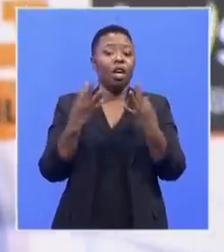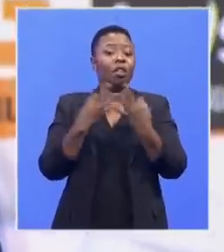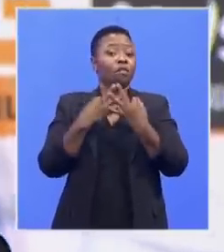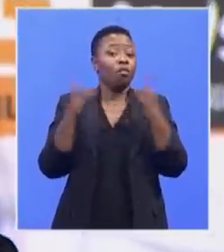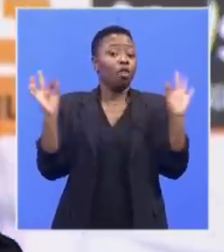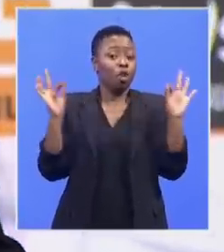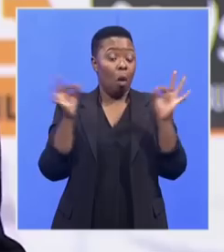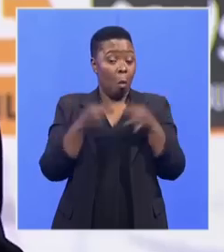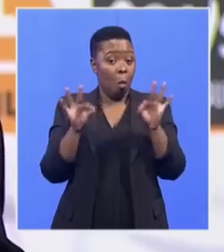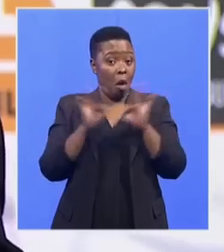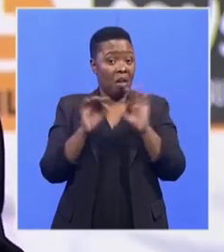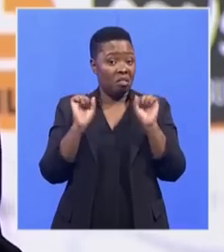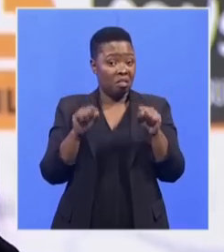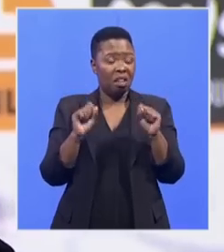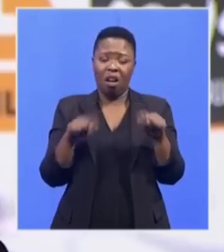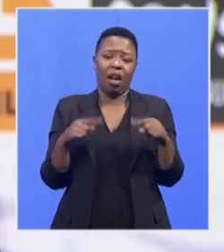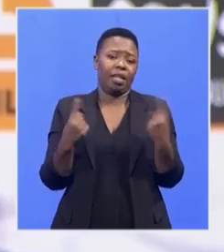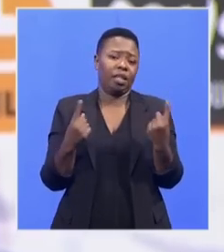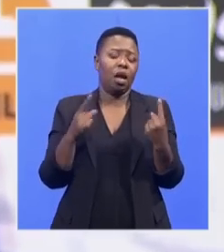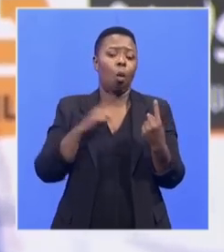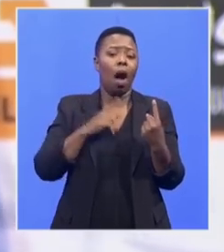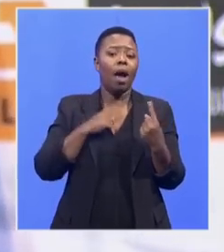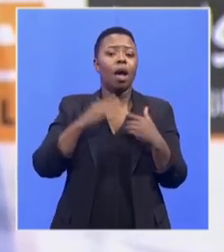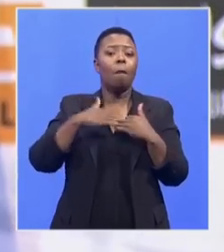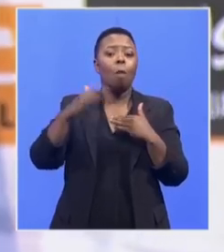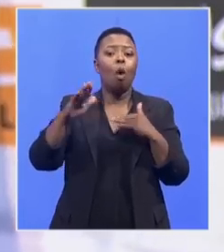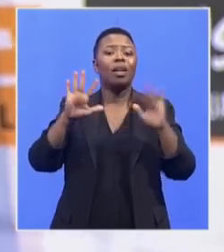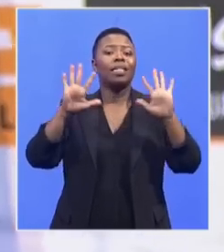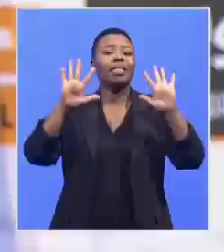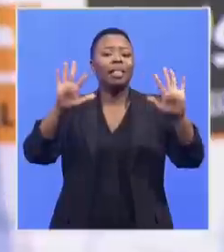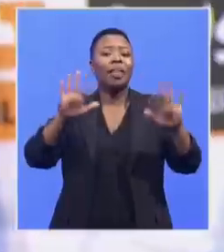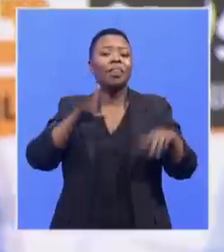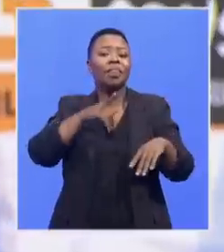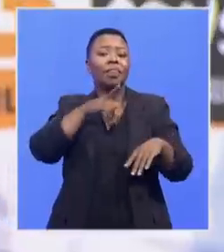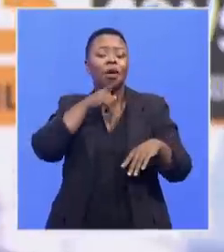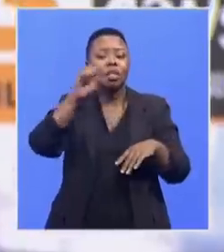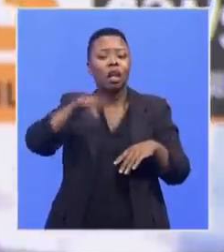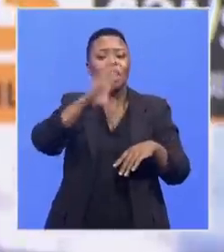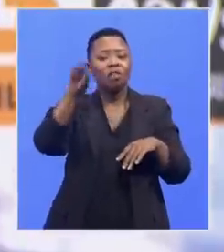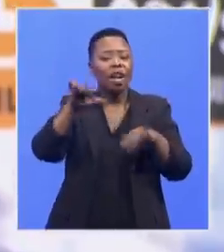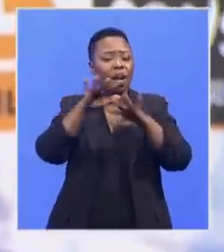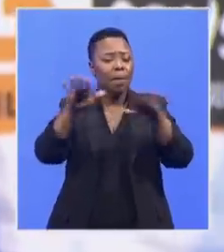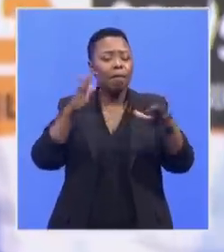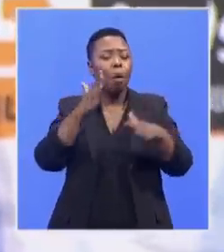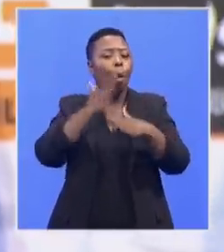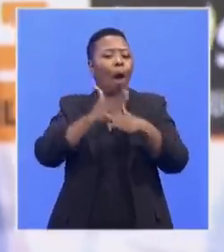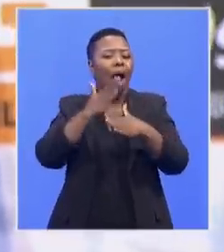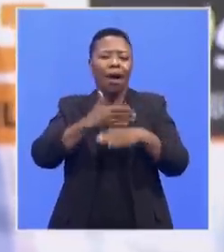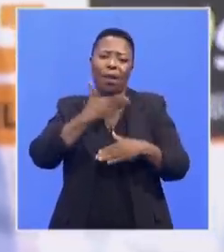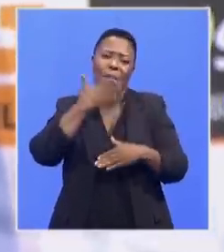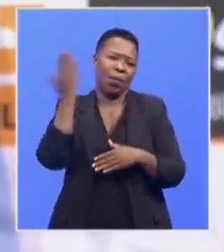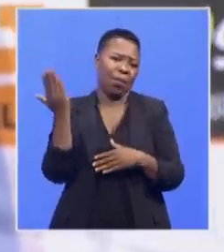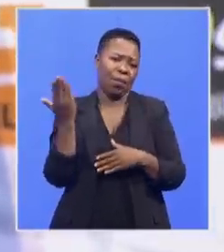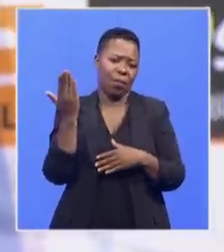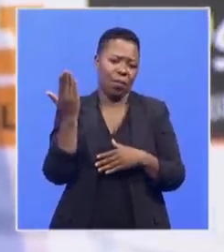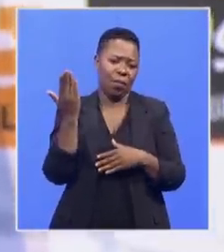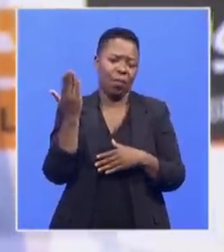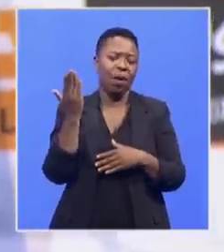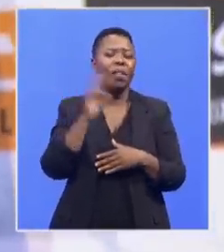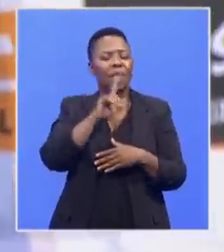more than 10 million South Africans are out of work. That is why we need to